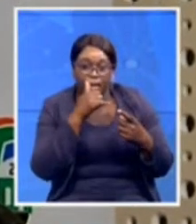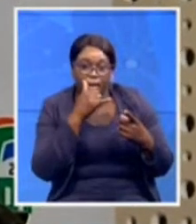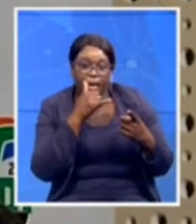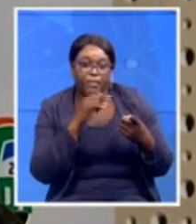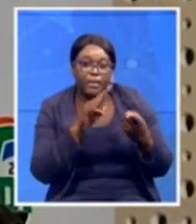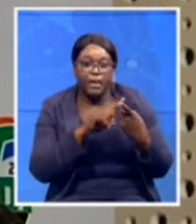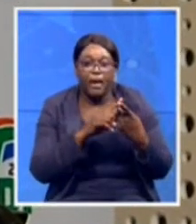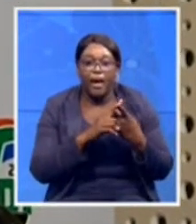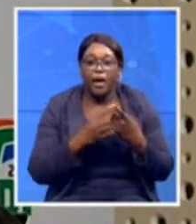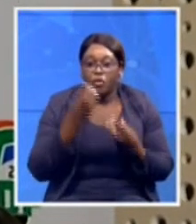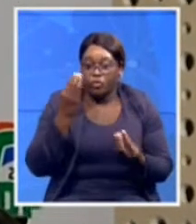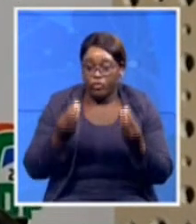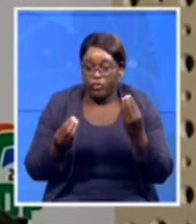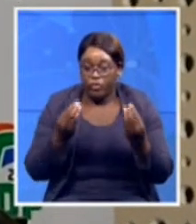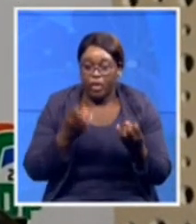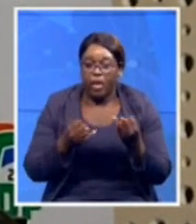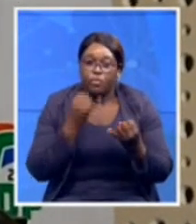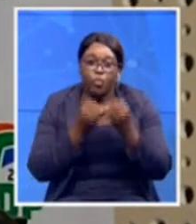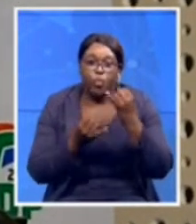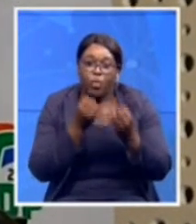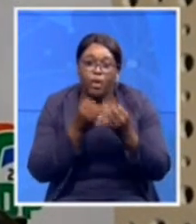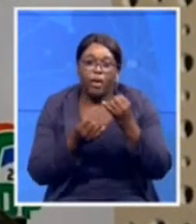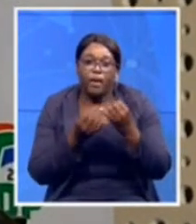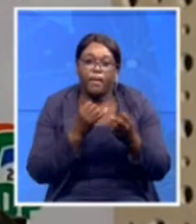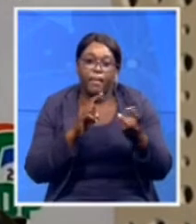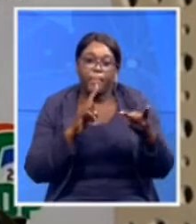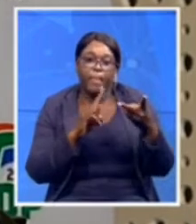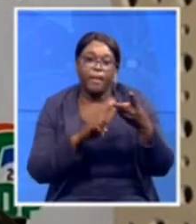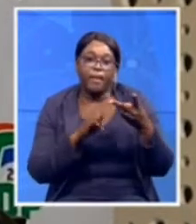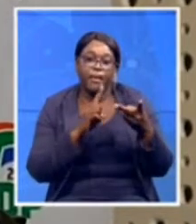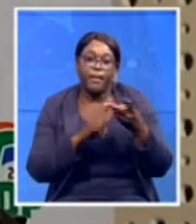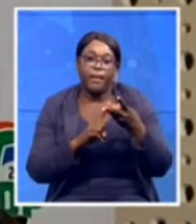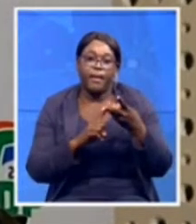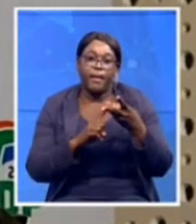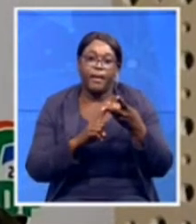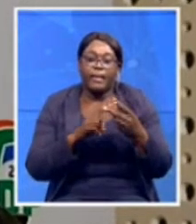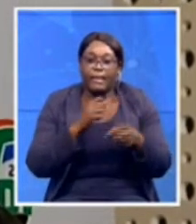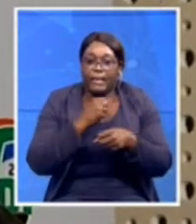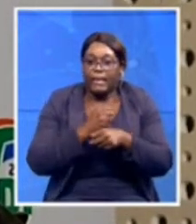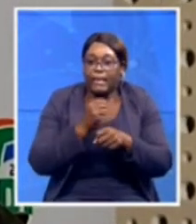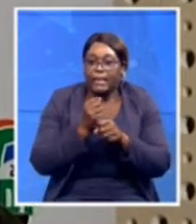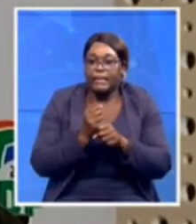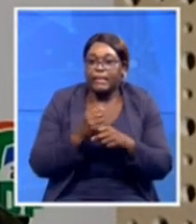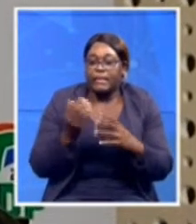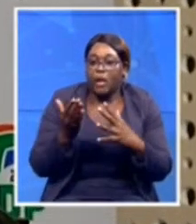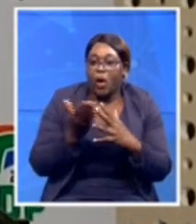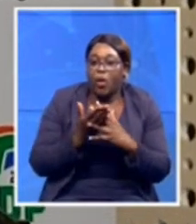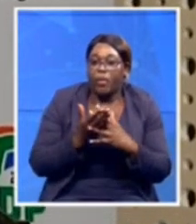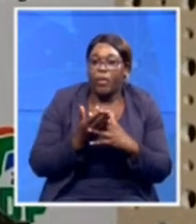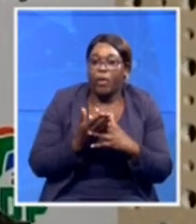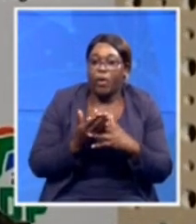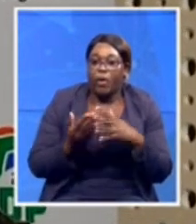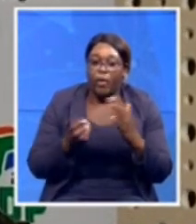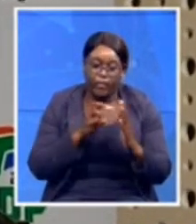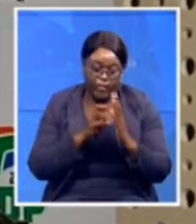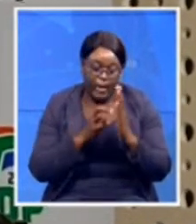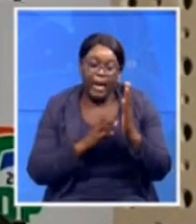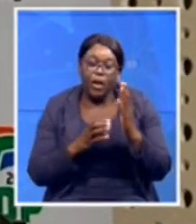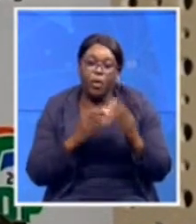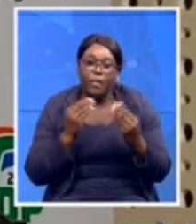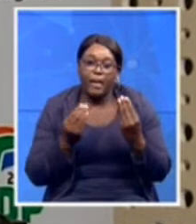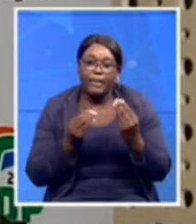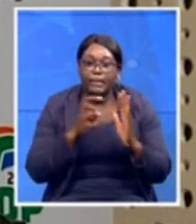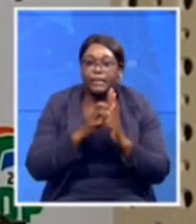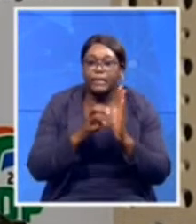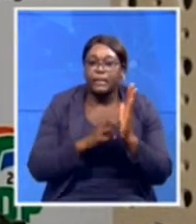is creating offenses for non-compliance with the Act. Now, I will deal with the second because that's one of the issues that I think has